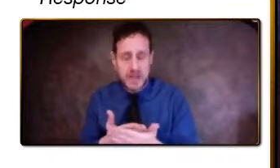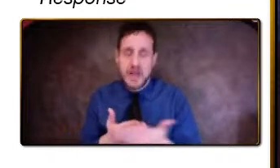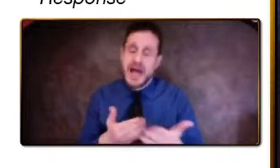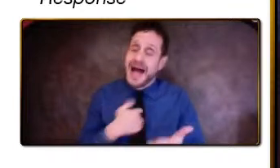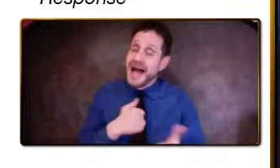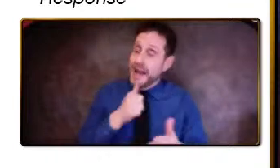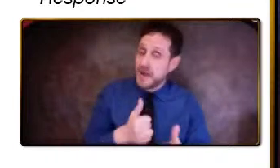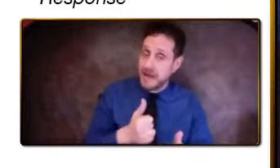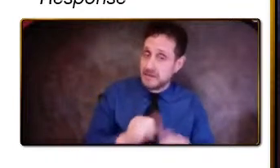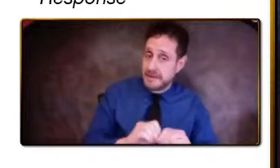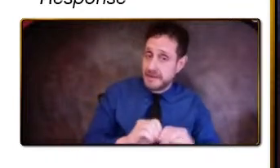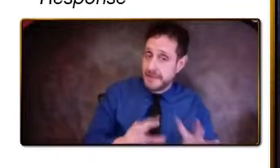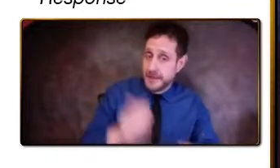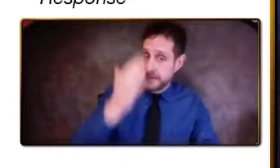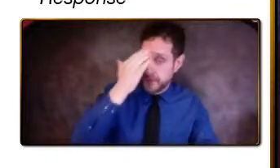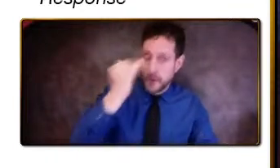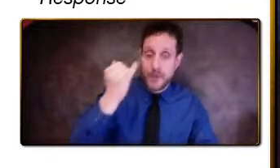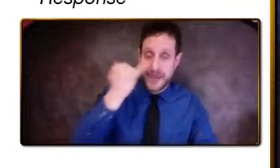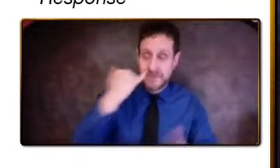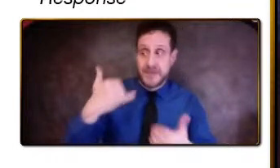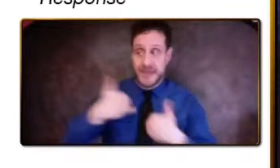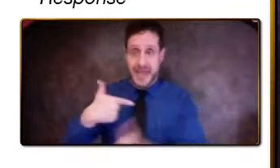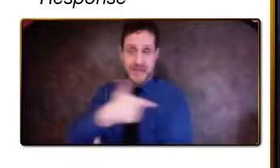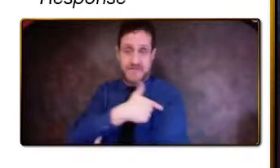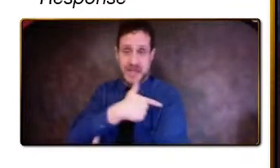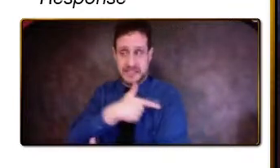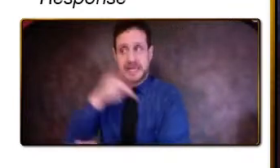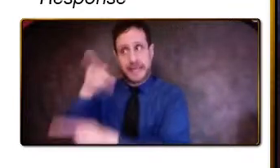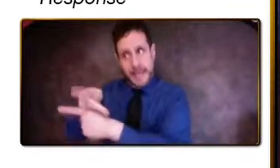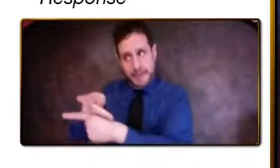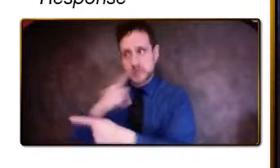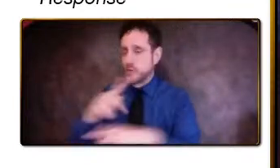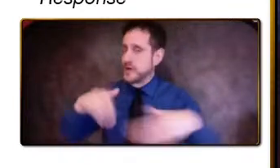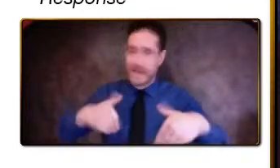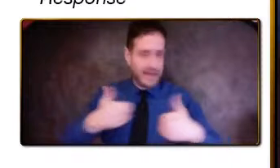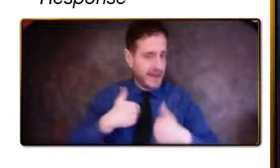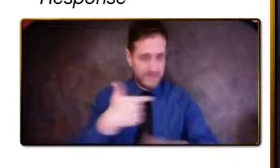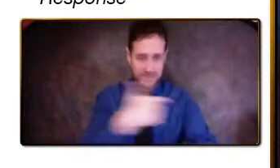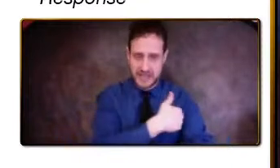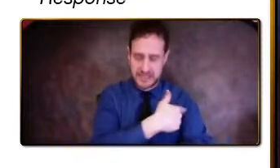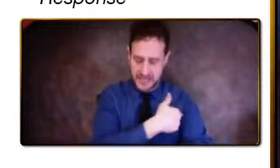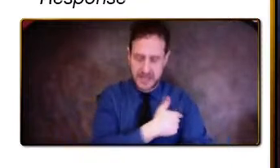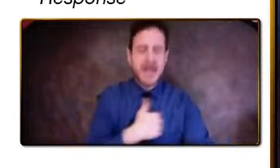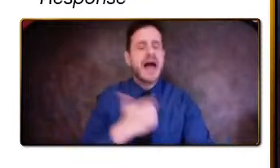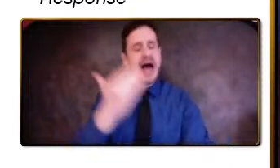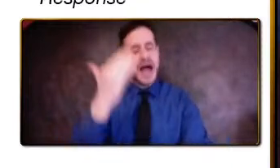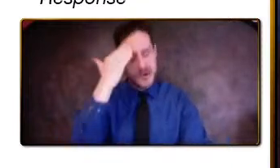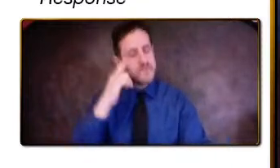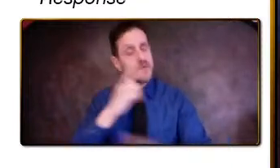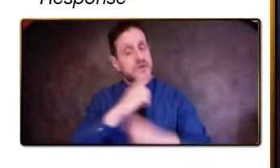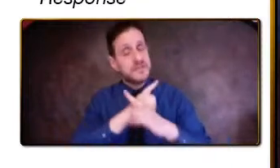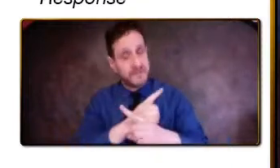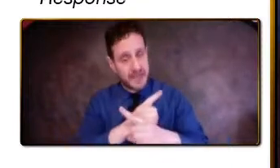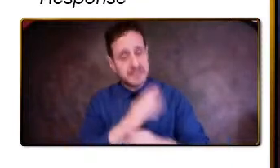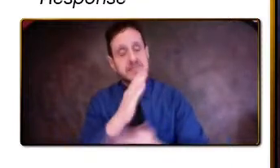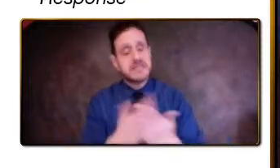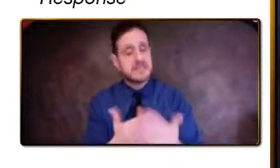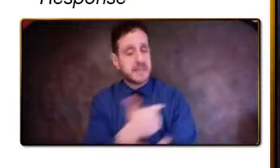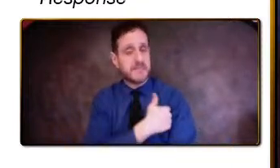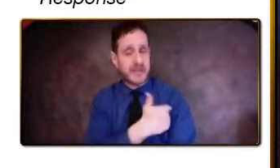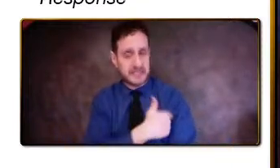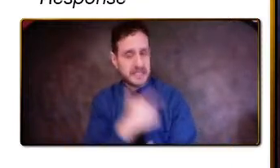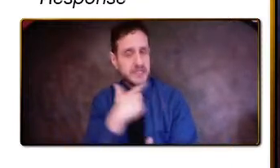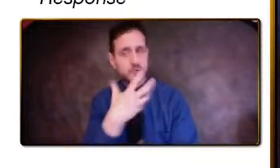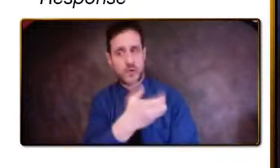vaccines available to be distributed to the states. I'm aware that for defense purposes, some vaccines were reserved